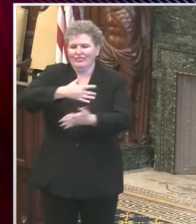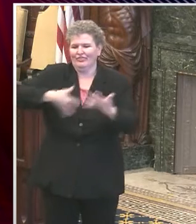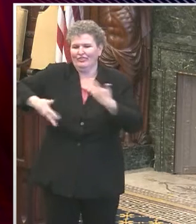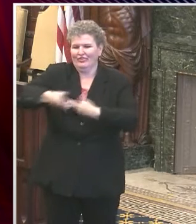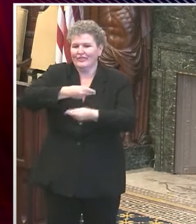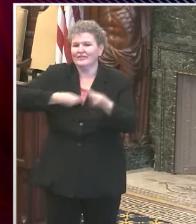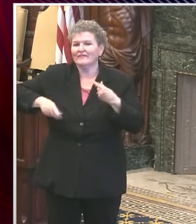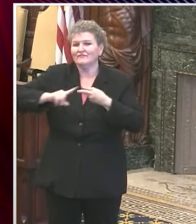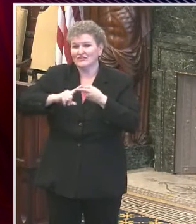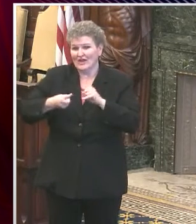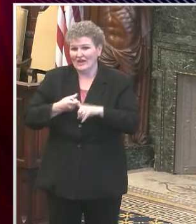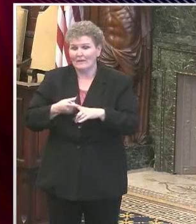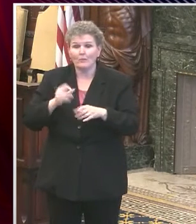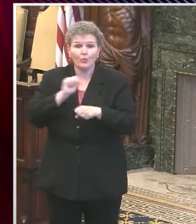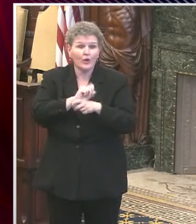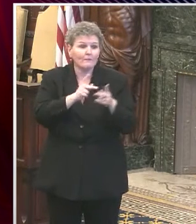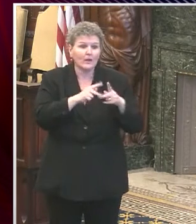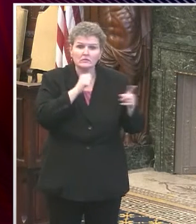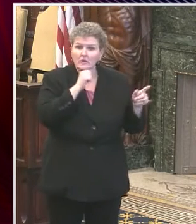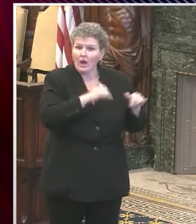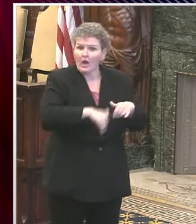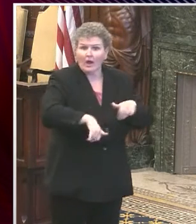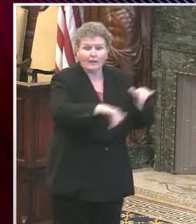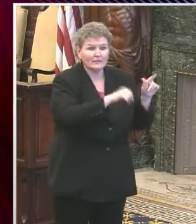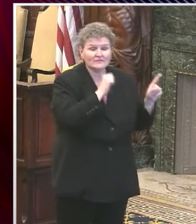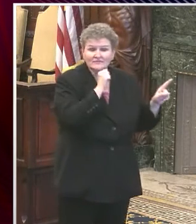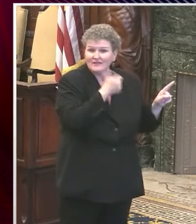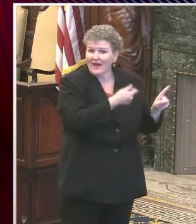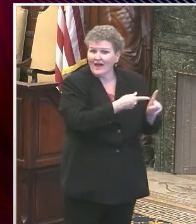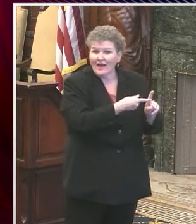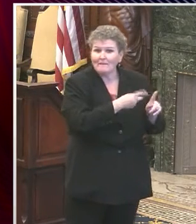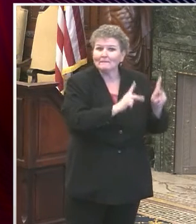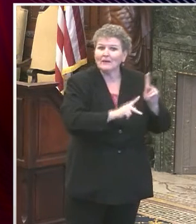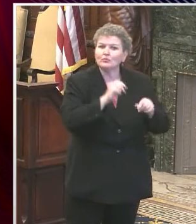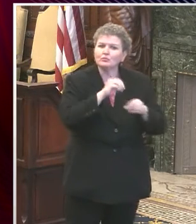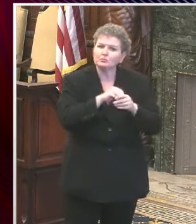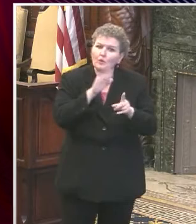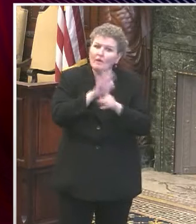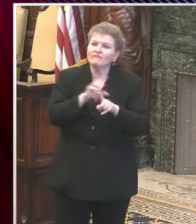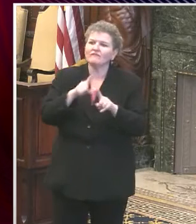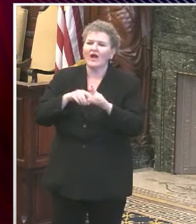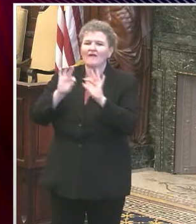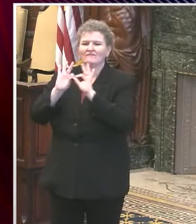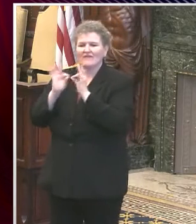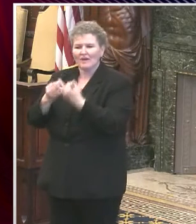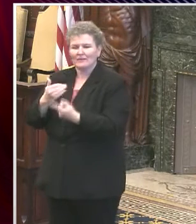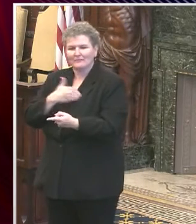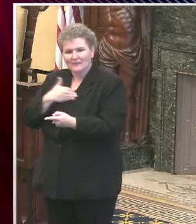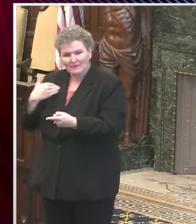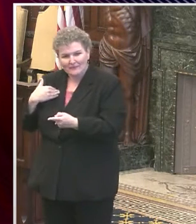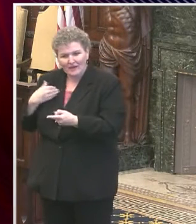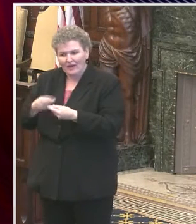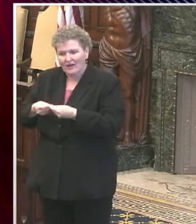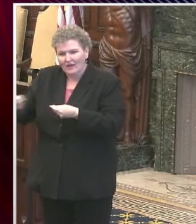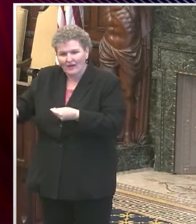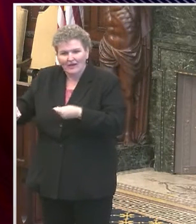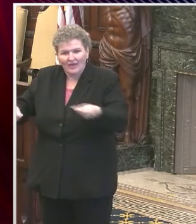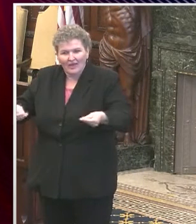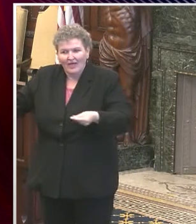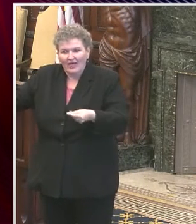not a common source of exposure. People are, for the most part, being exposed by their relatives or by their friends. Now, we're going to